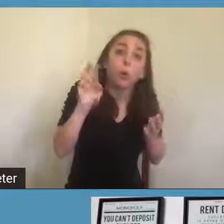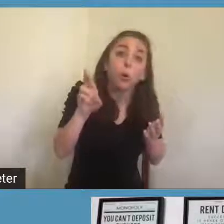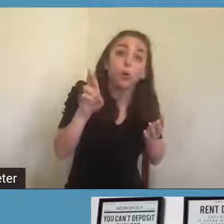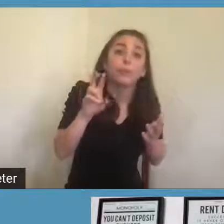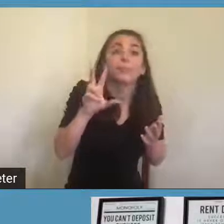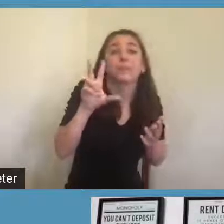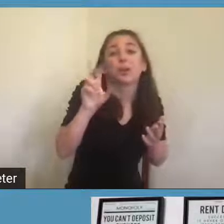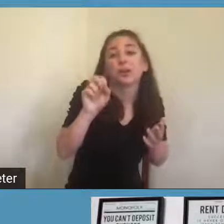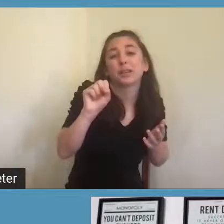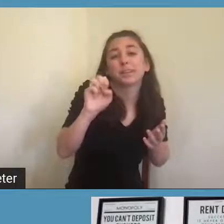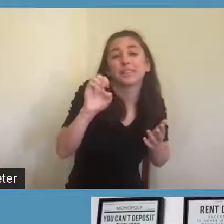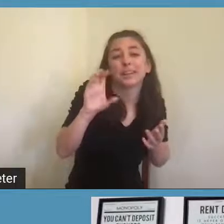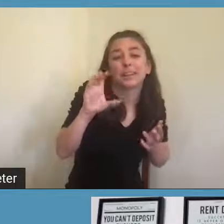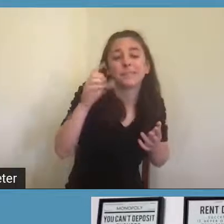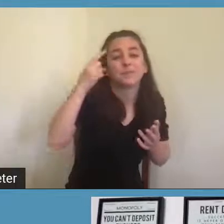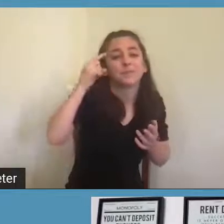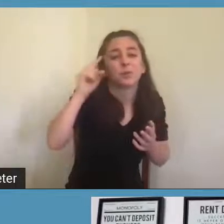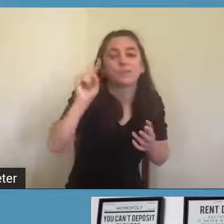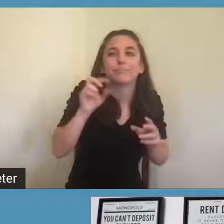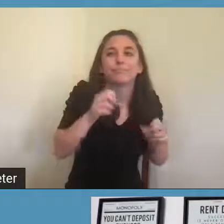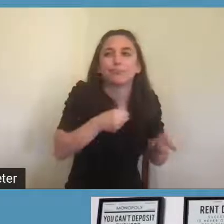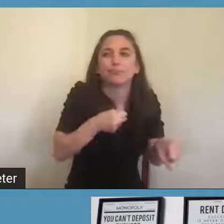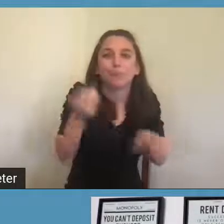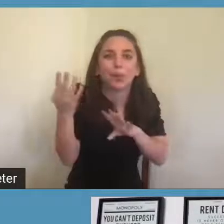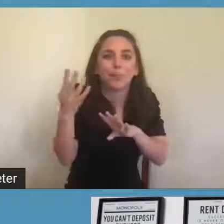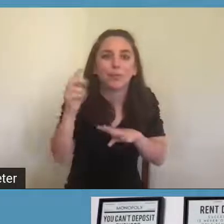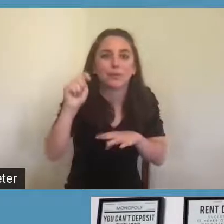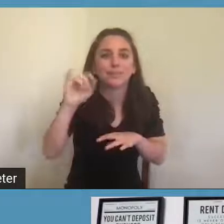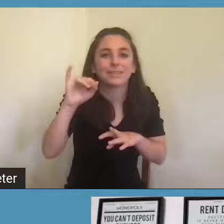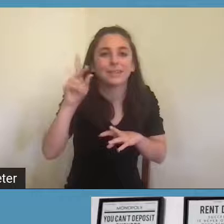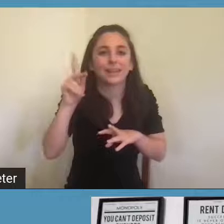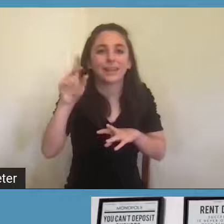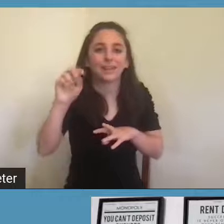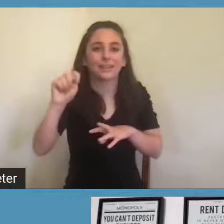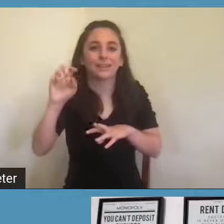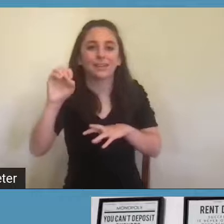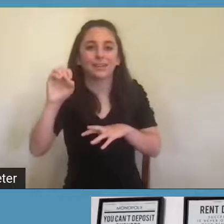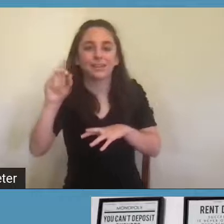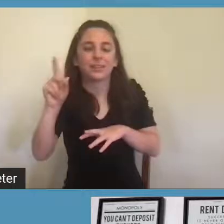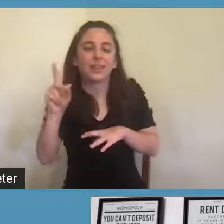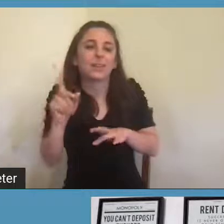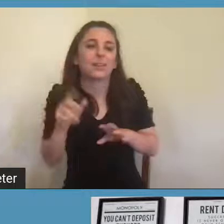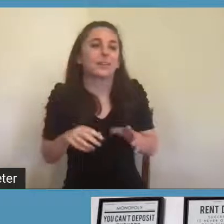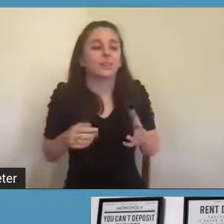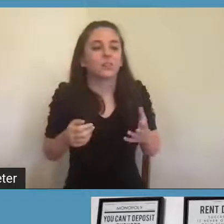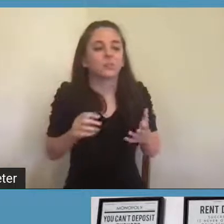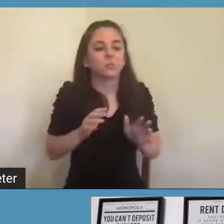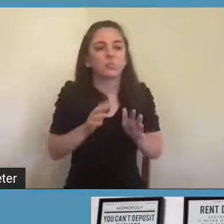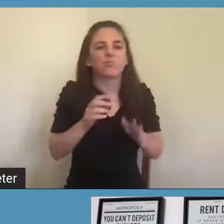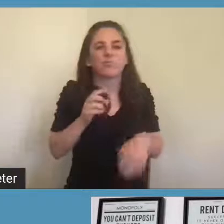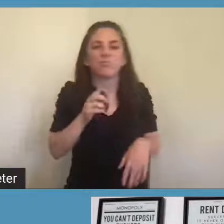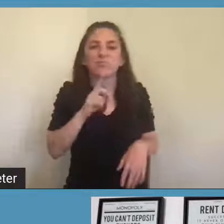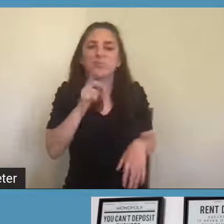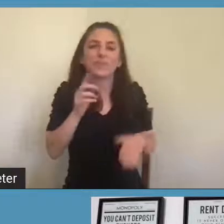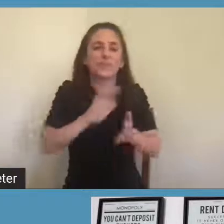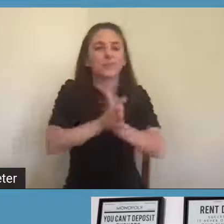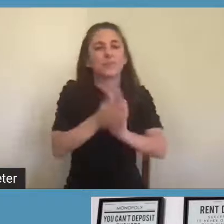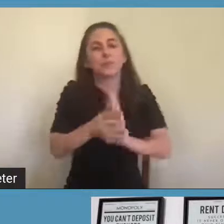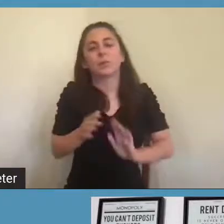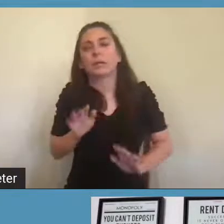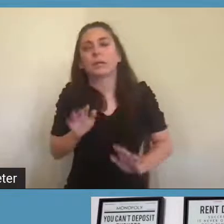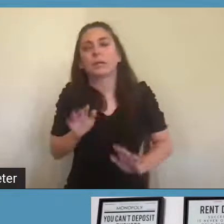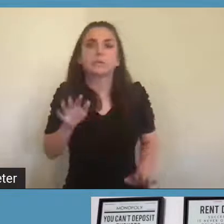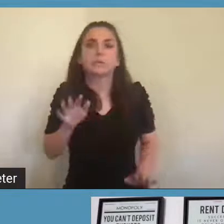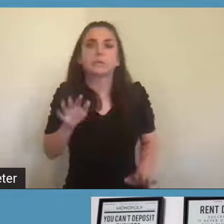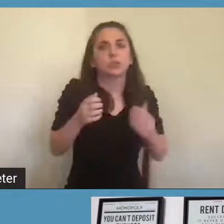TikTok. That's where we can start. I think that's kind of where it becomes really iffy for folks when, instead of really, trying